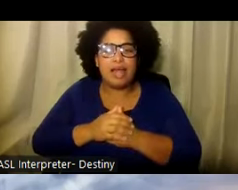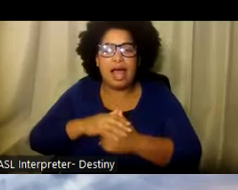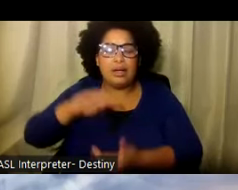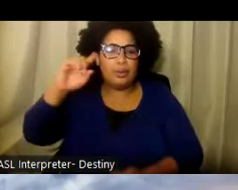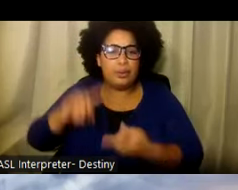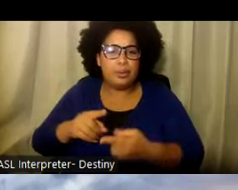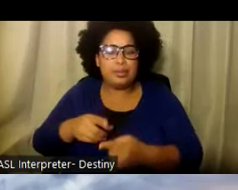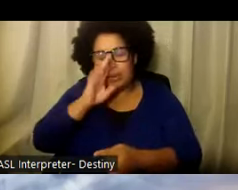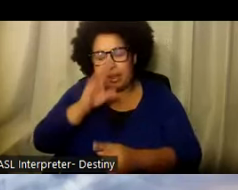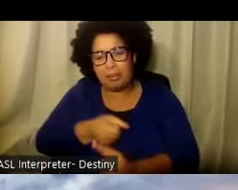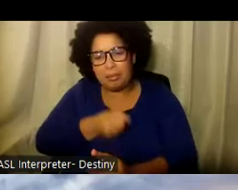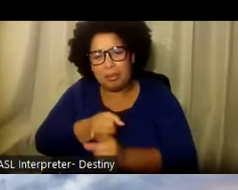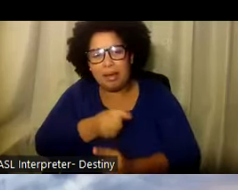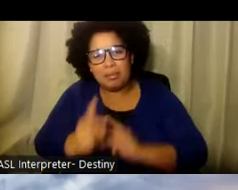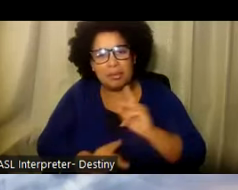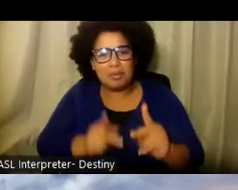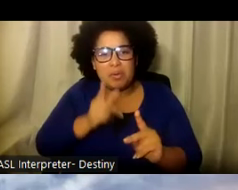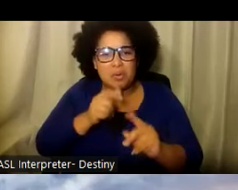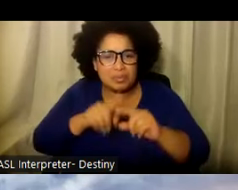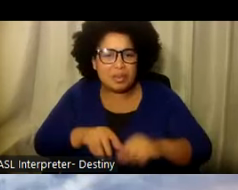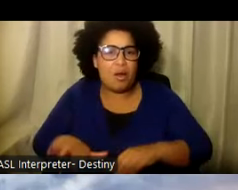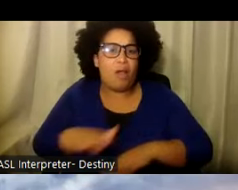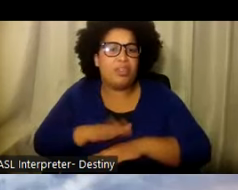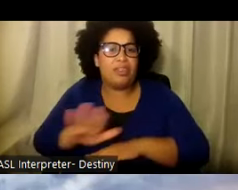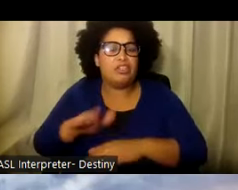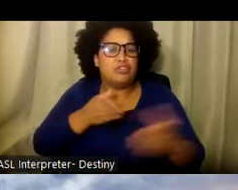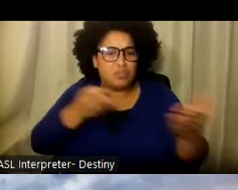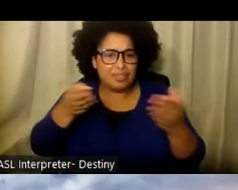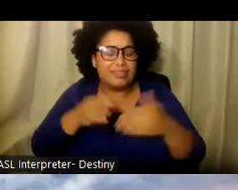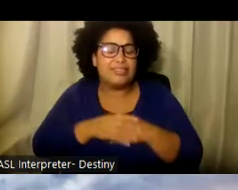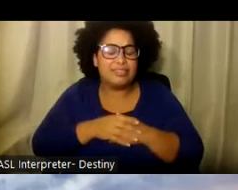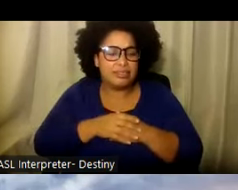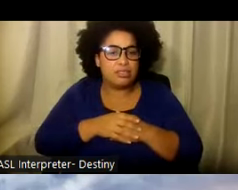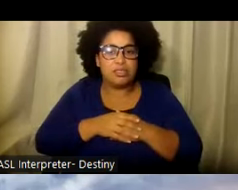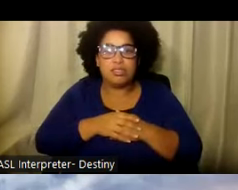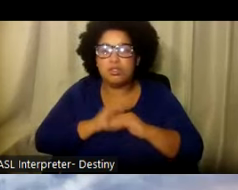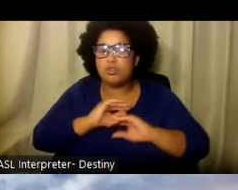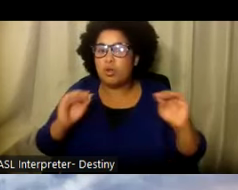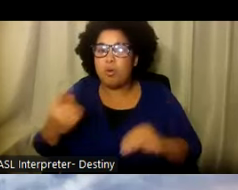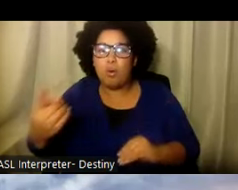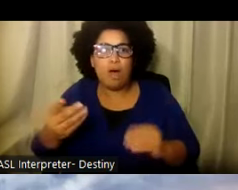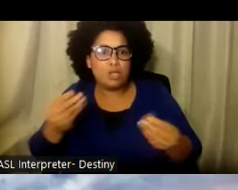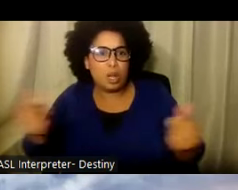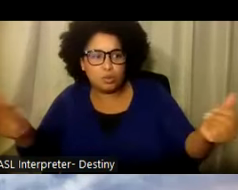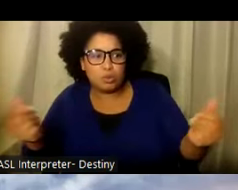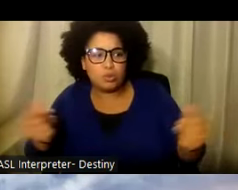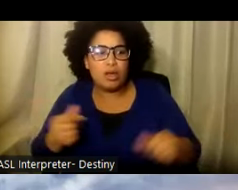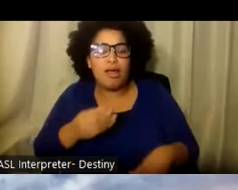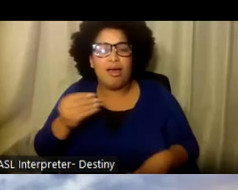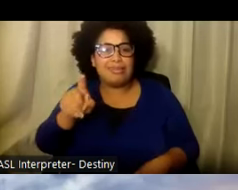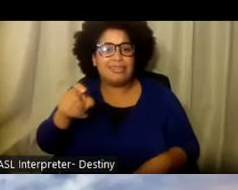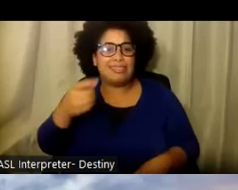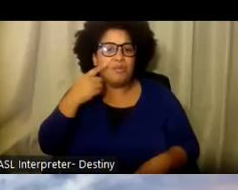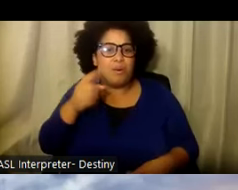impact on the individuals who depend upon their services. There is no single solution, and it is necessary to take